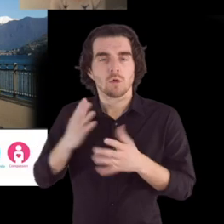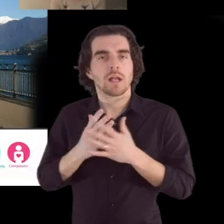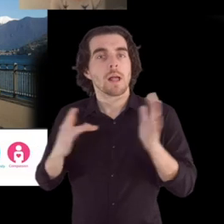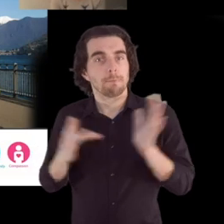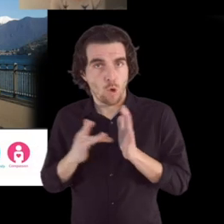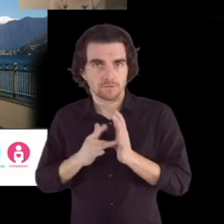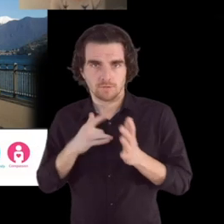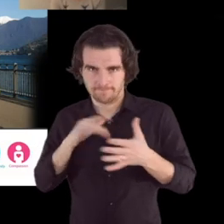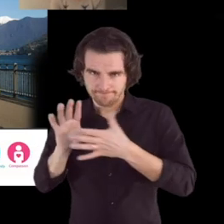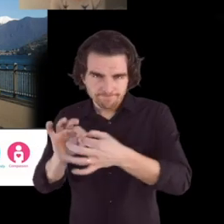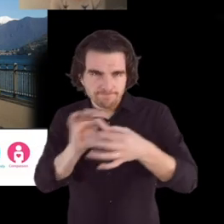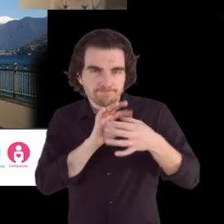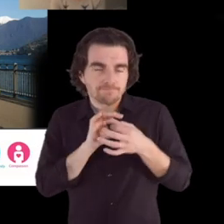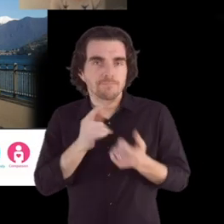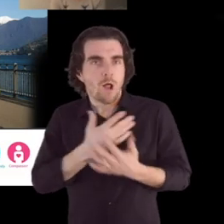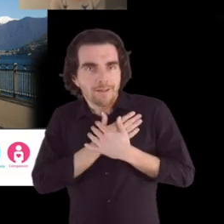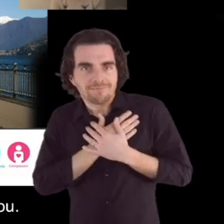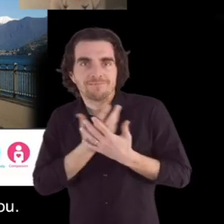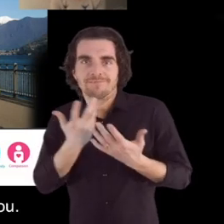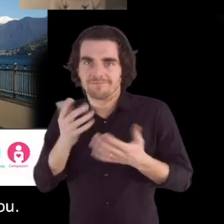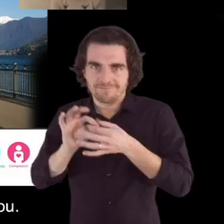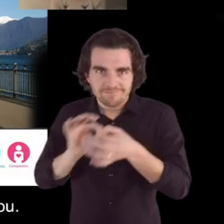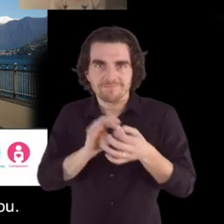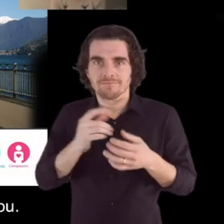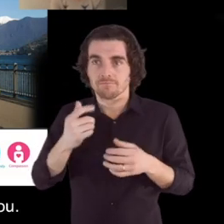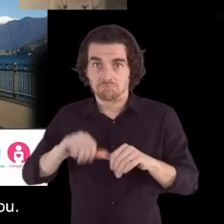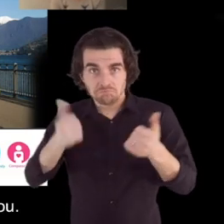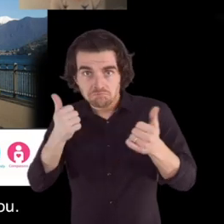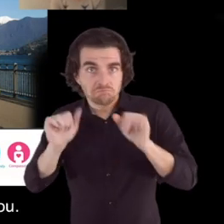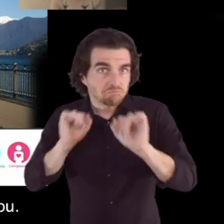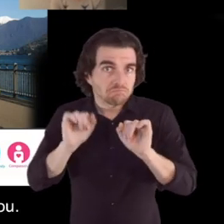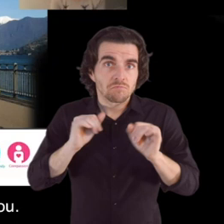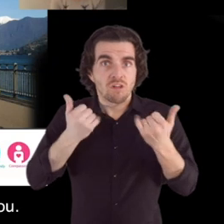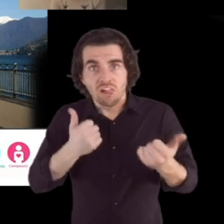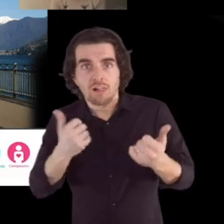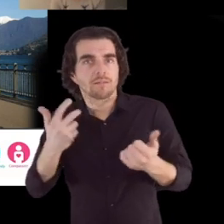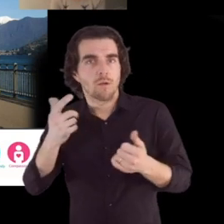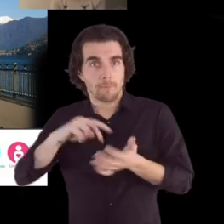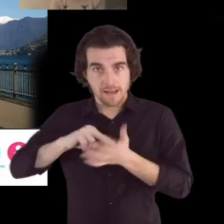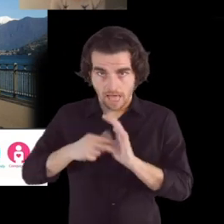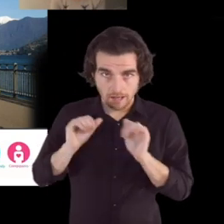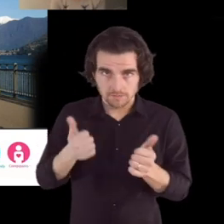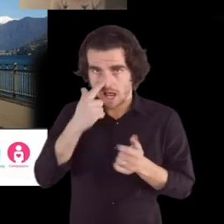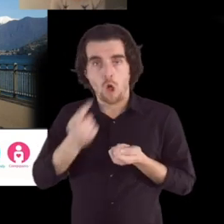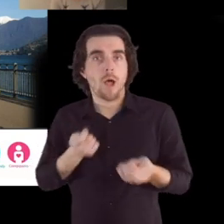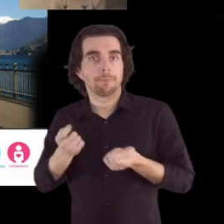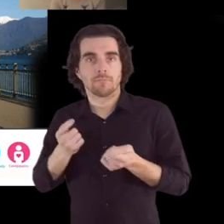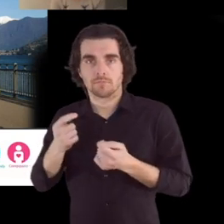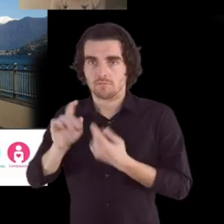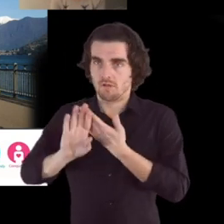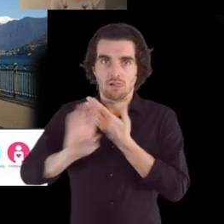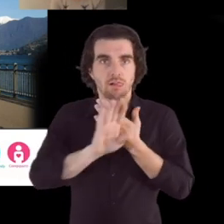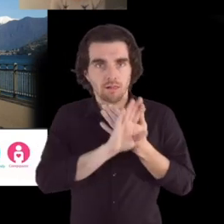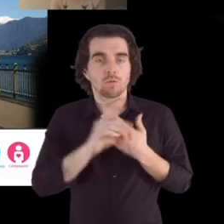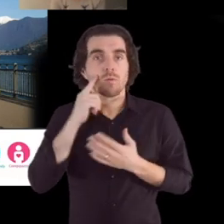Really, really important to connect in with your loved ones in whatever way works best for you. Maybe making a plan for coping with social isolation